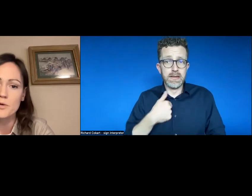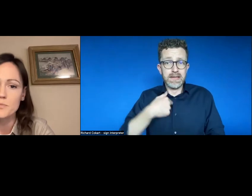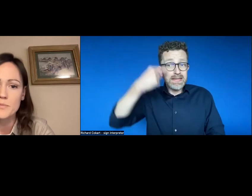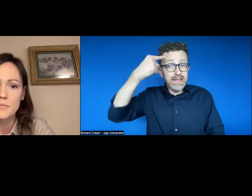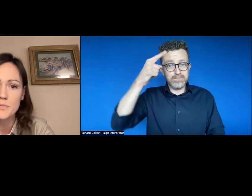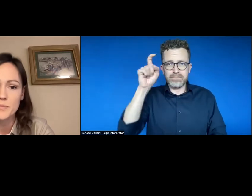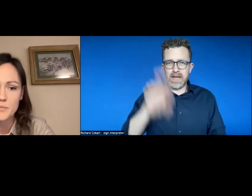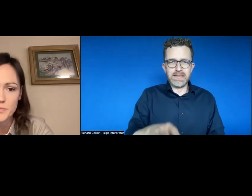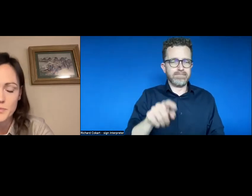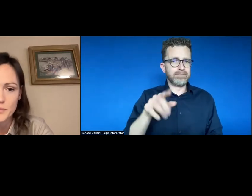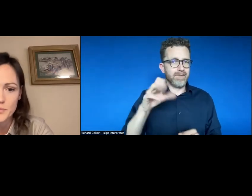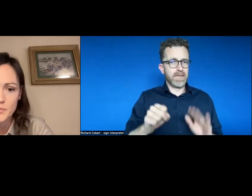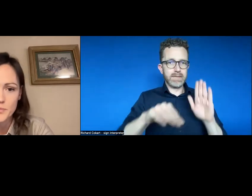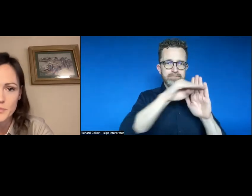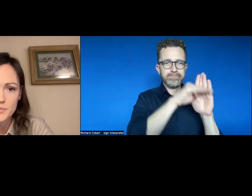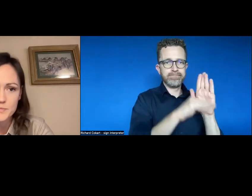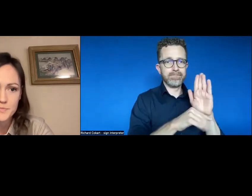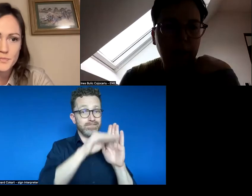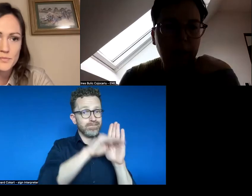Thank you.